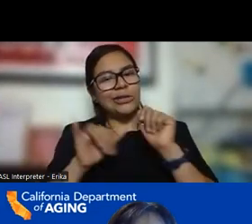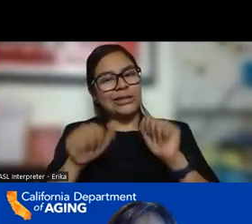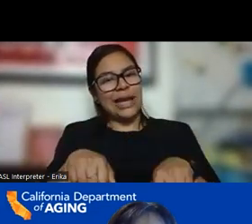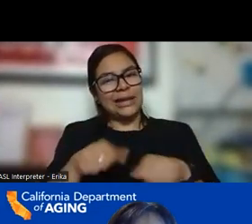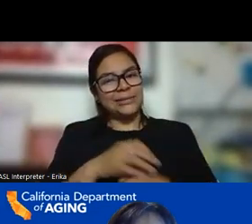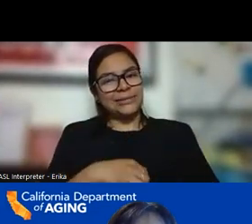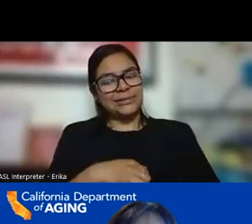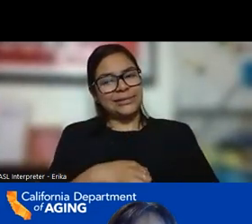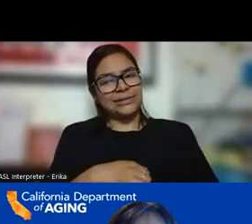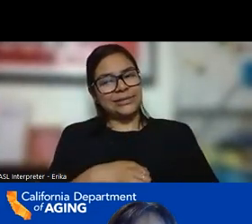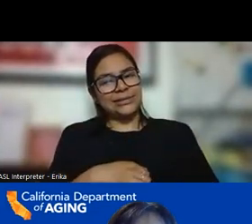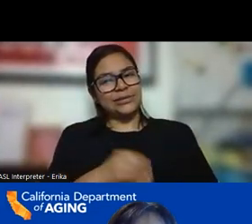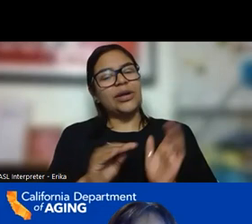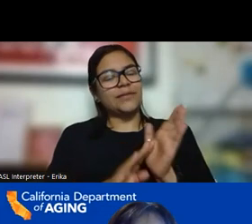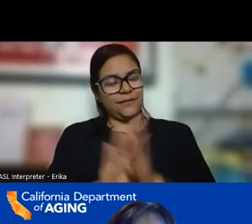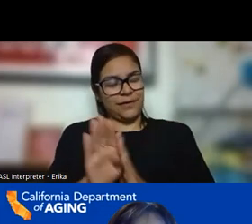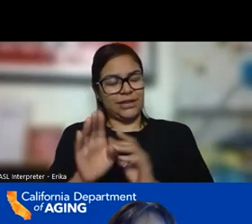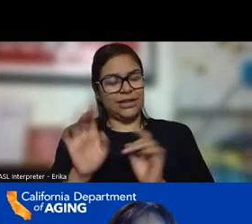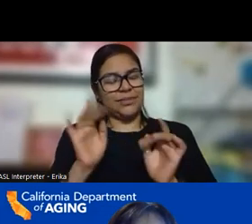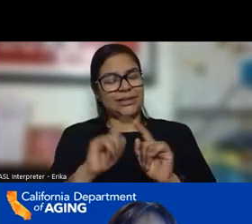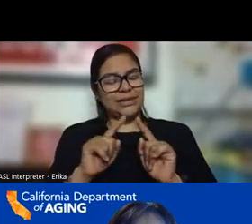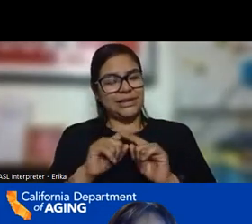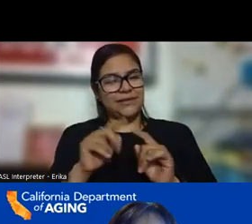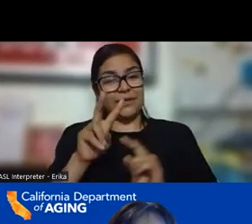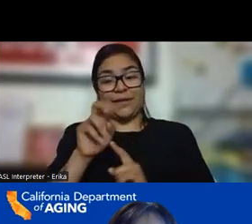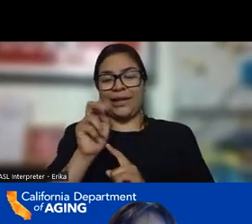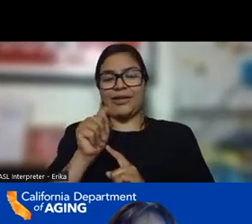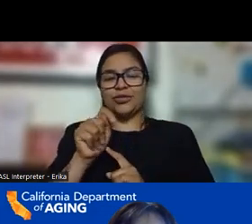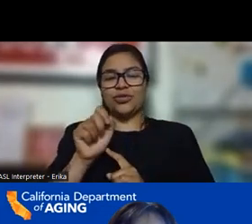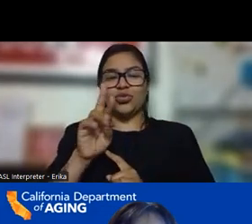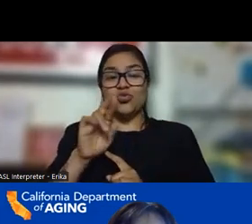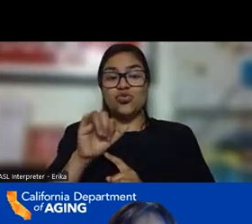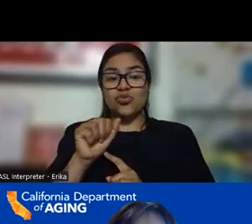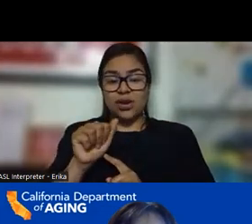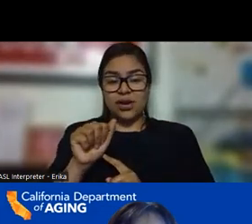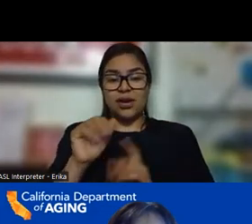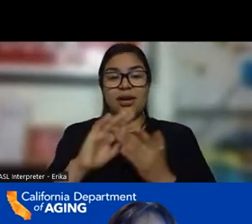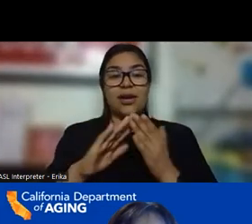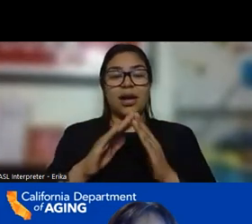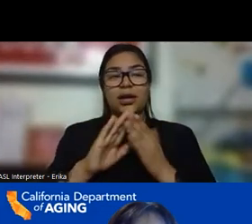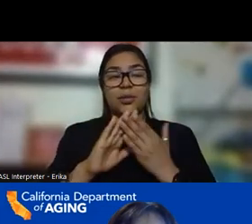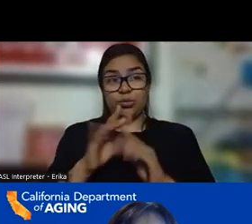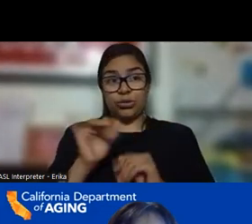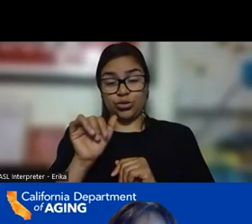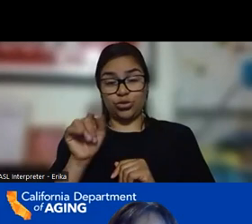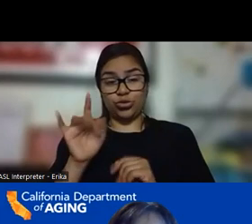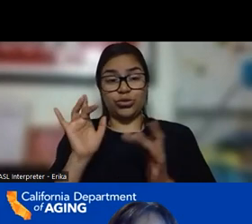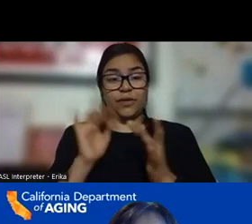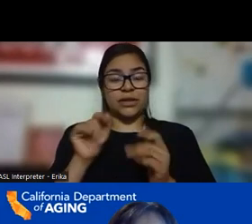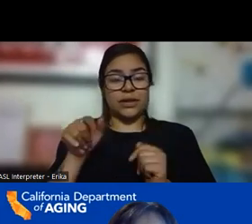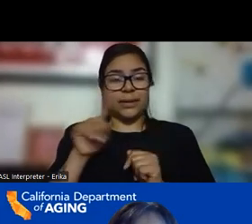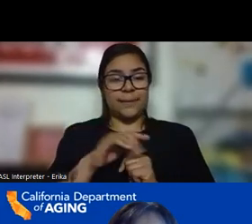have developed a mentoring relationship with Ventura County, who already has a local MPA. And we're looking forward to reaching out